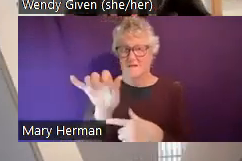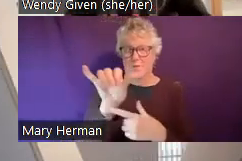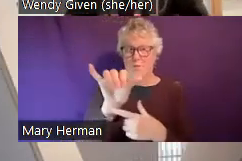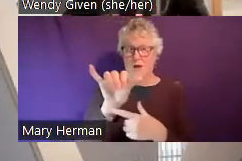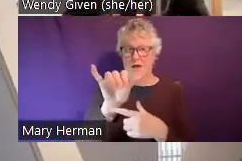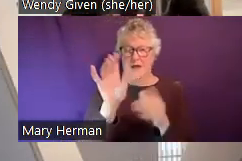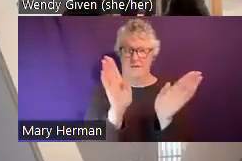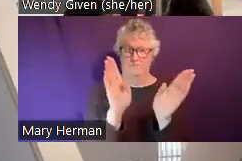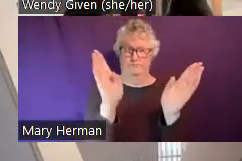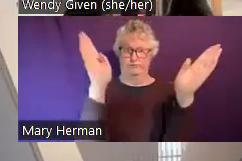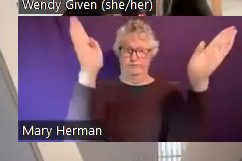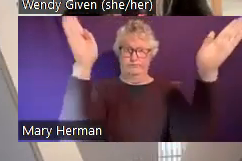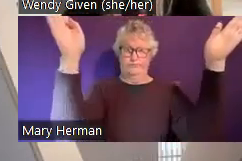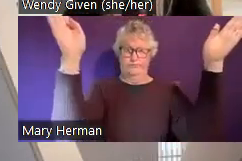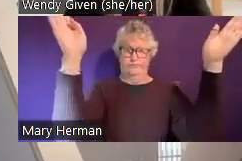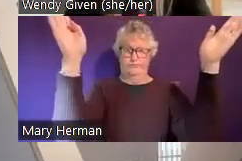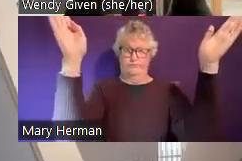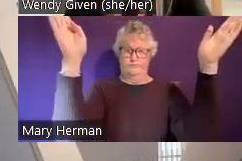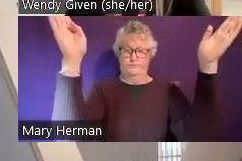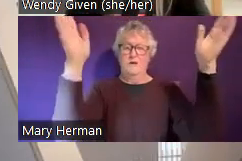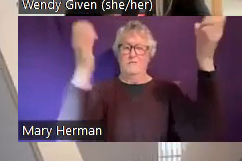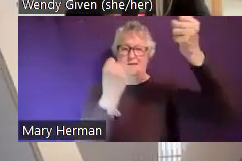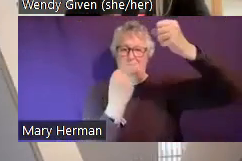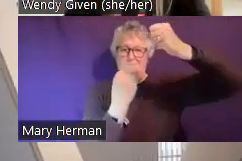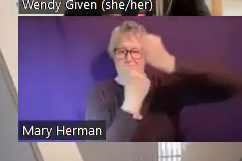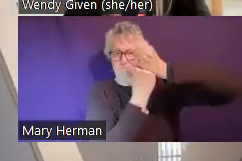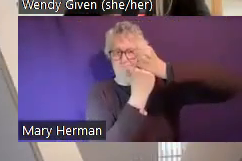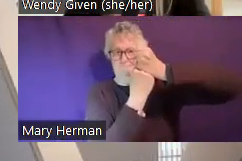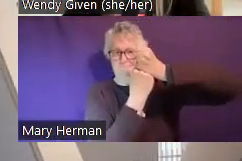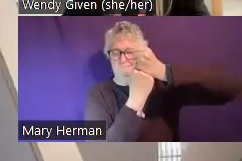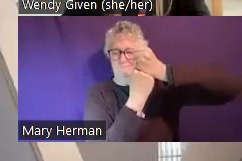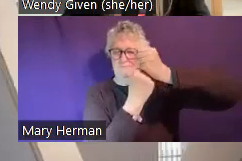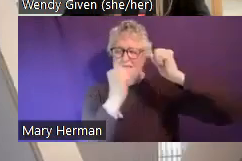that are holding up this amazing wood ceiling.